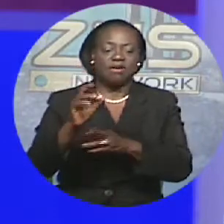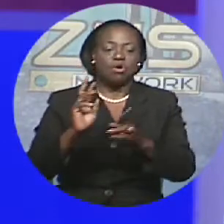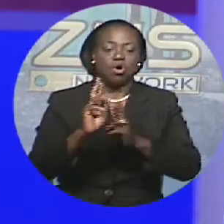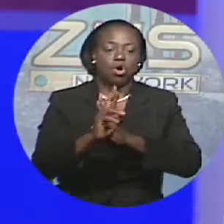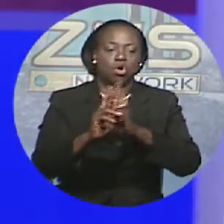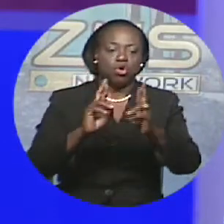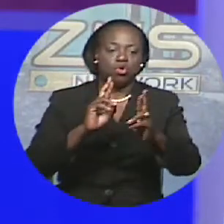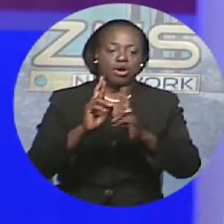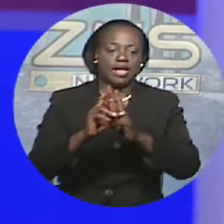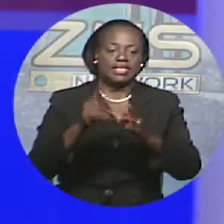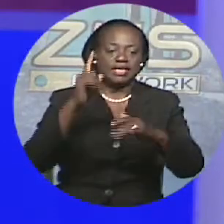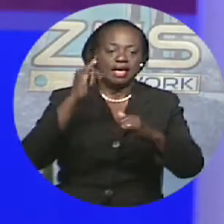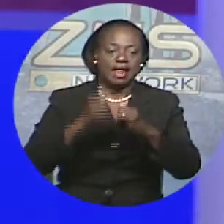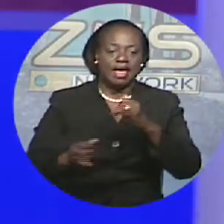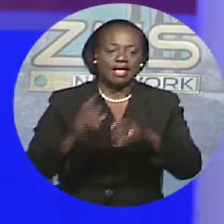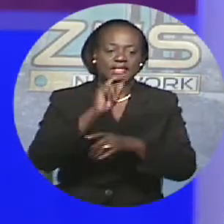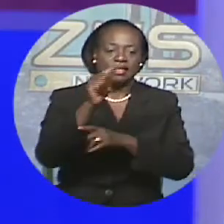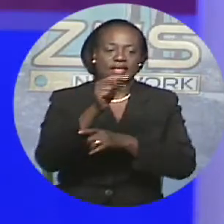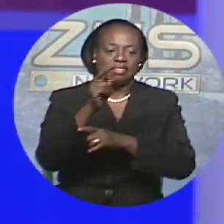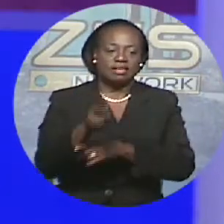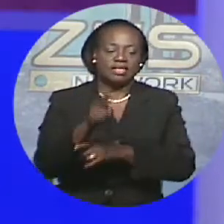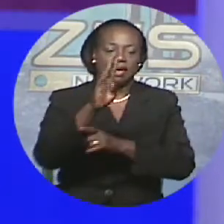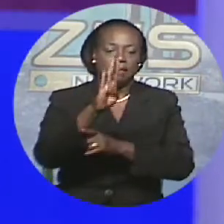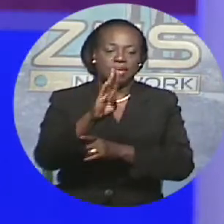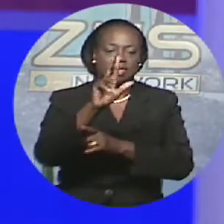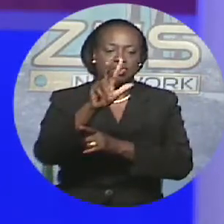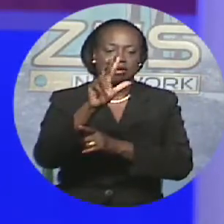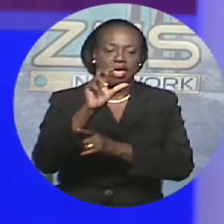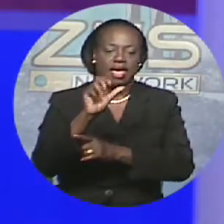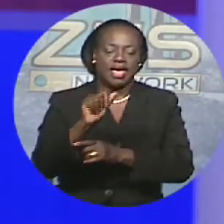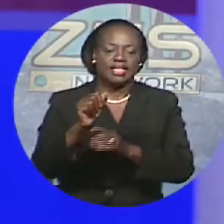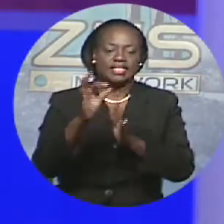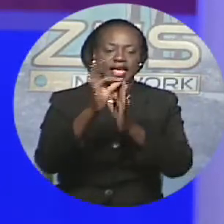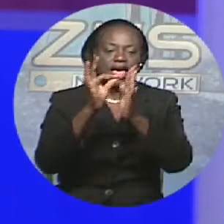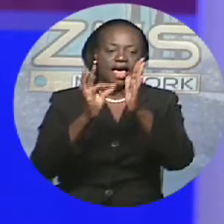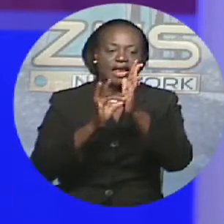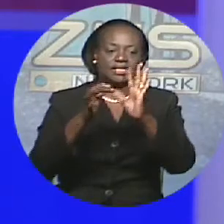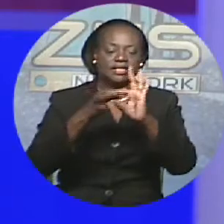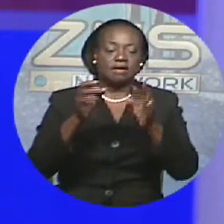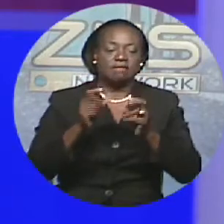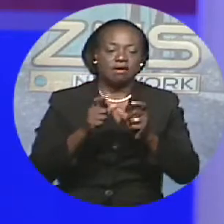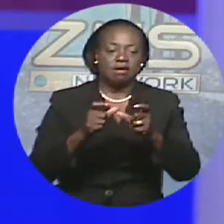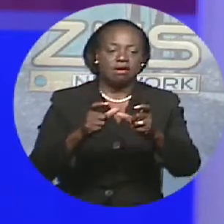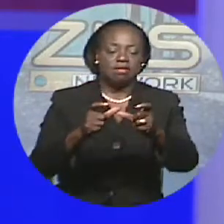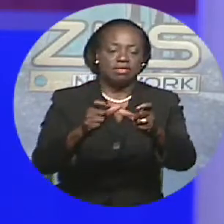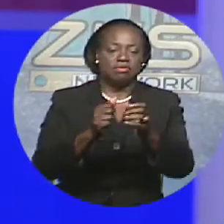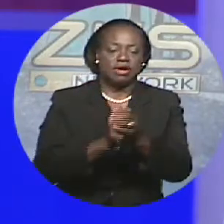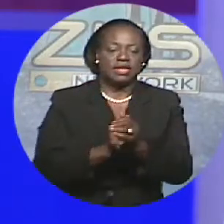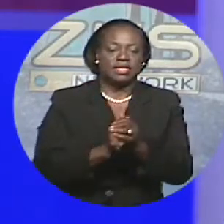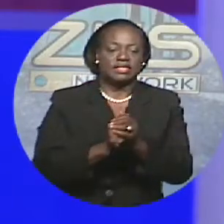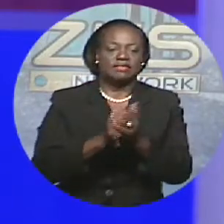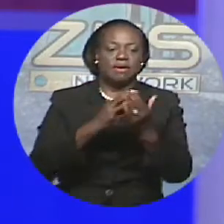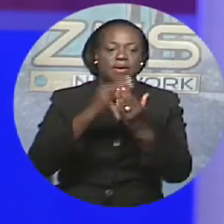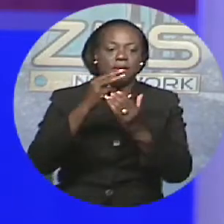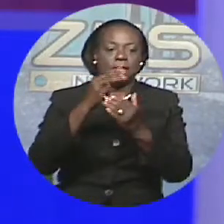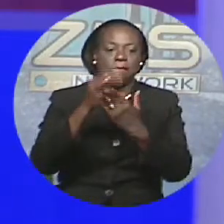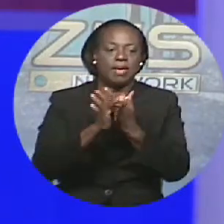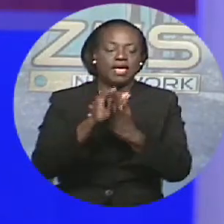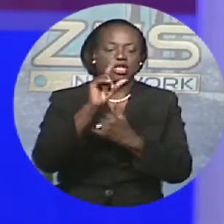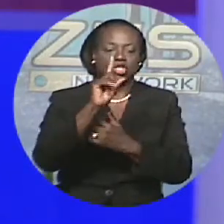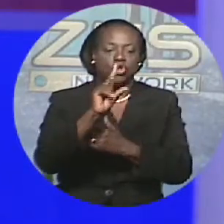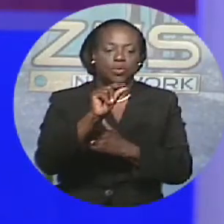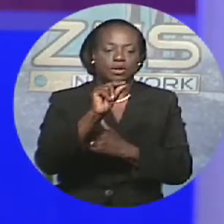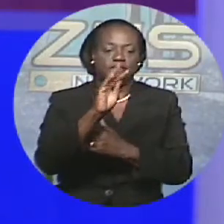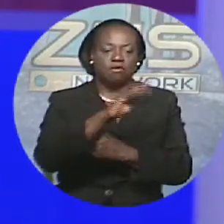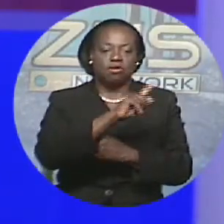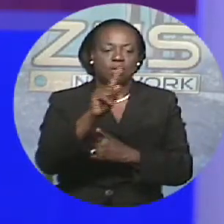B3As released a list of runners who will represent the 242 when the world invades our shores May 24th and 25th. Now, some noise has been